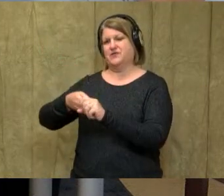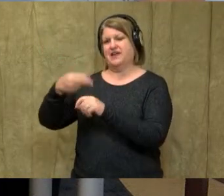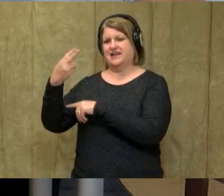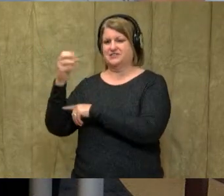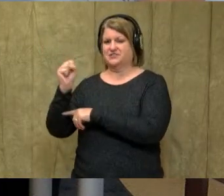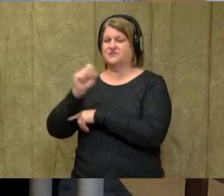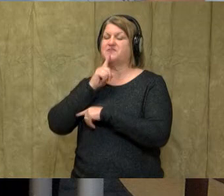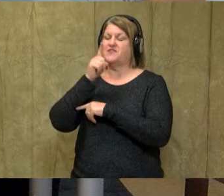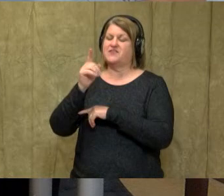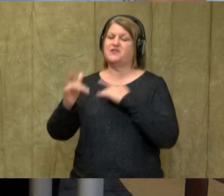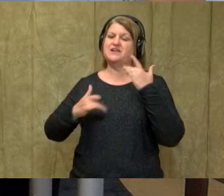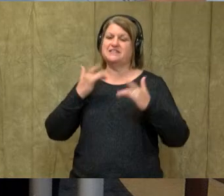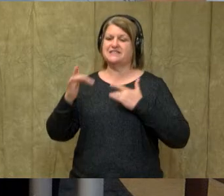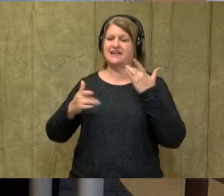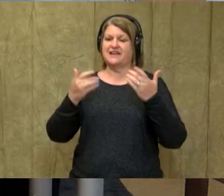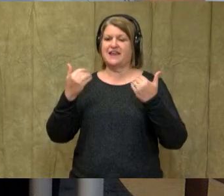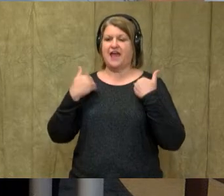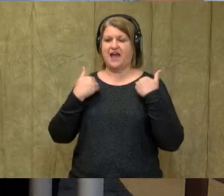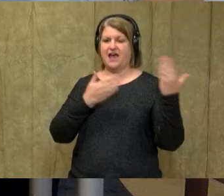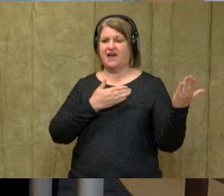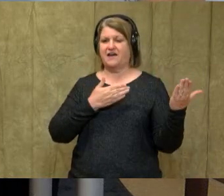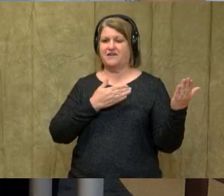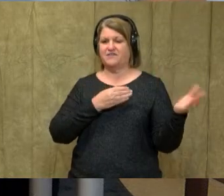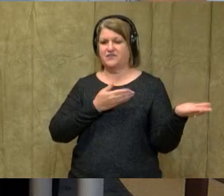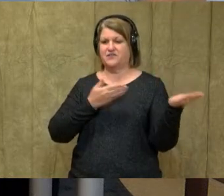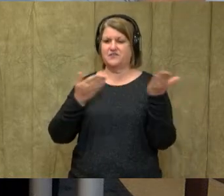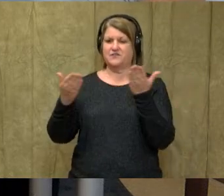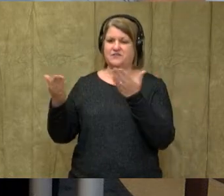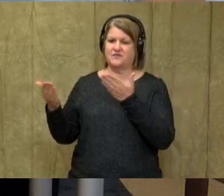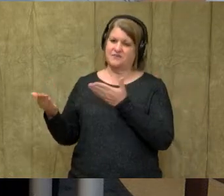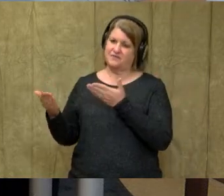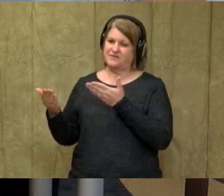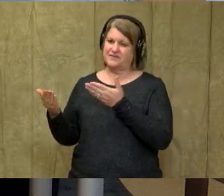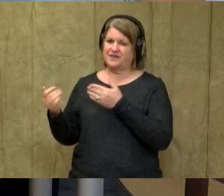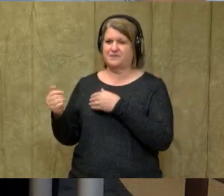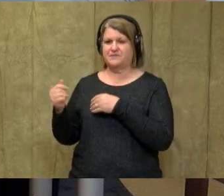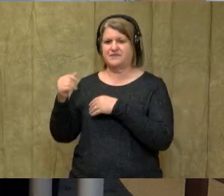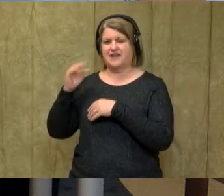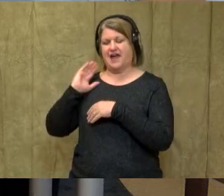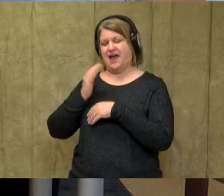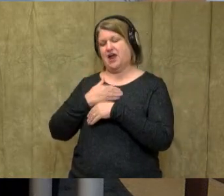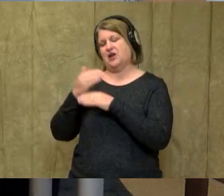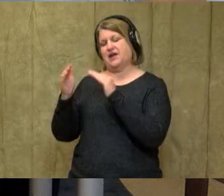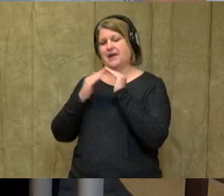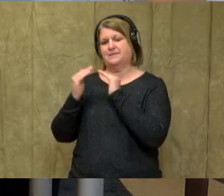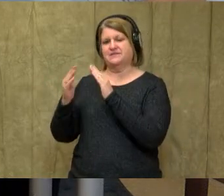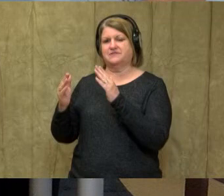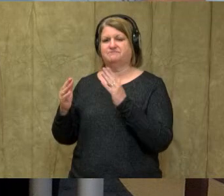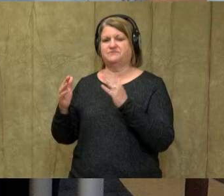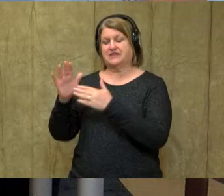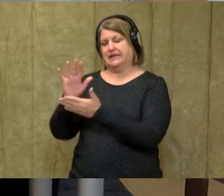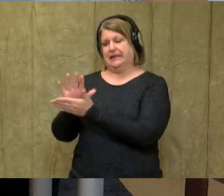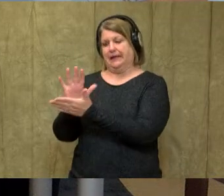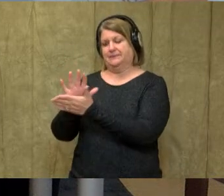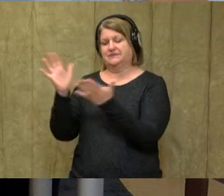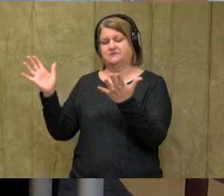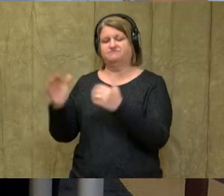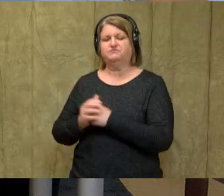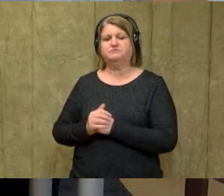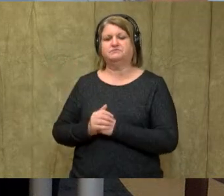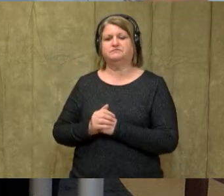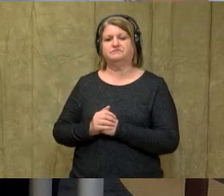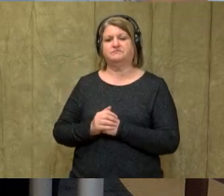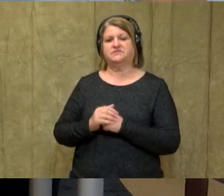very excited to have you come onto our campuses and become part of our campus communities. Often during the summers, we have